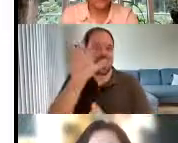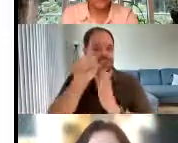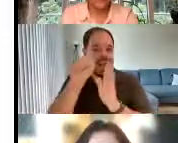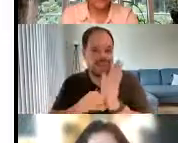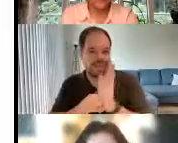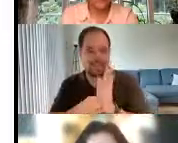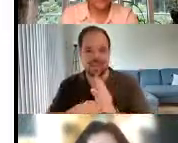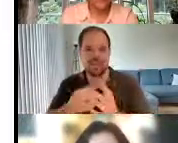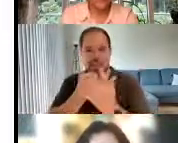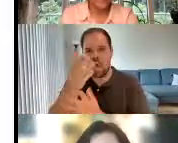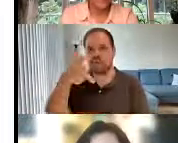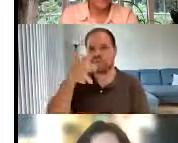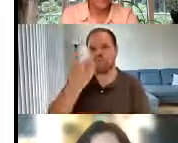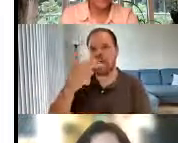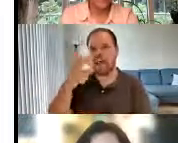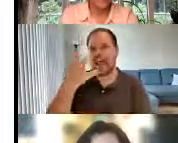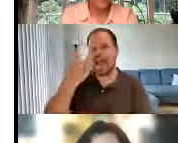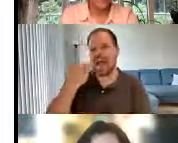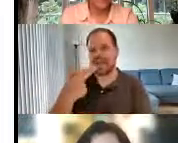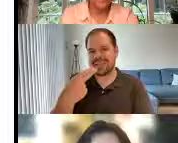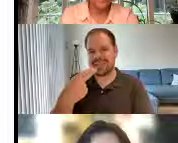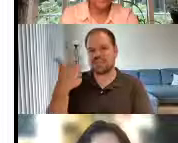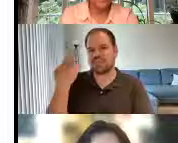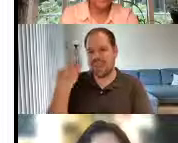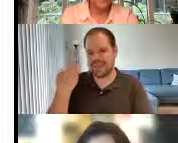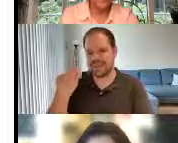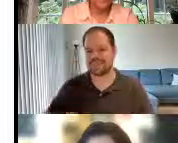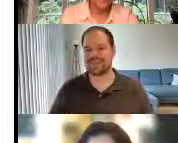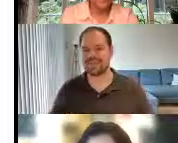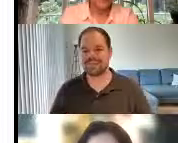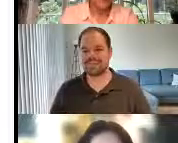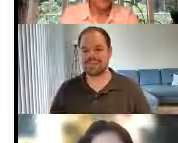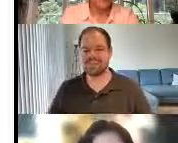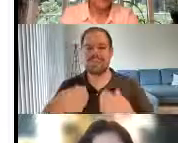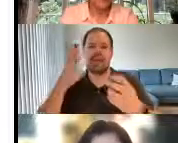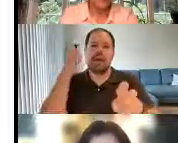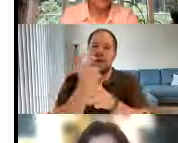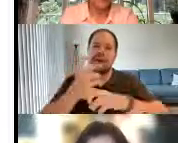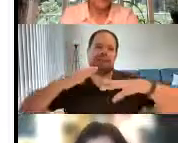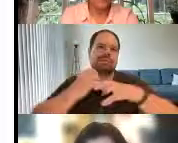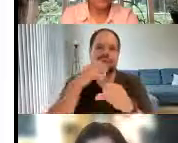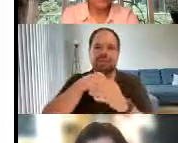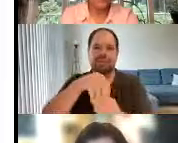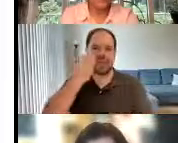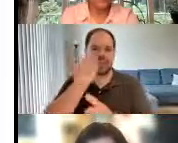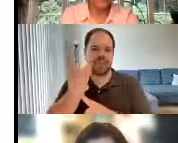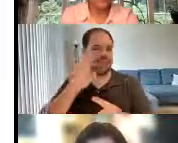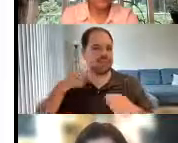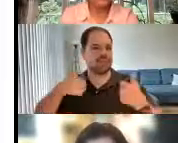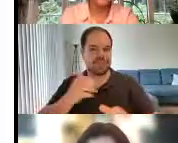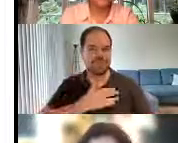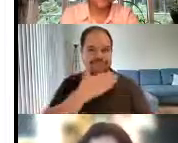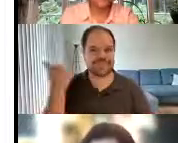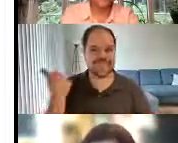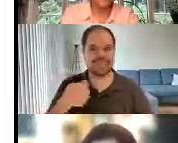am particularly focused on the deaf and hard of hearing population throughout New Hampshire. That is through the Pearl Health Grant. It's hard